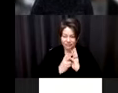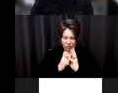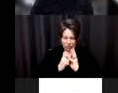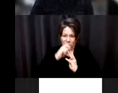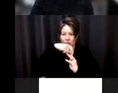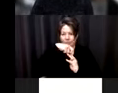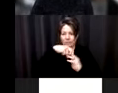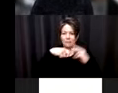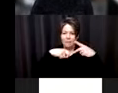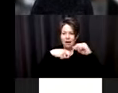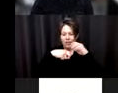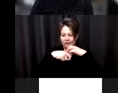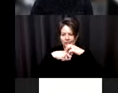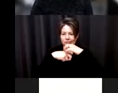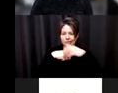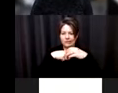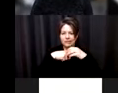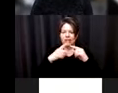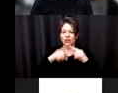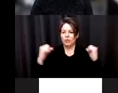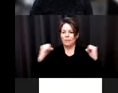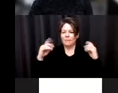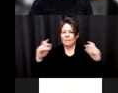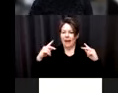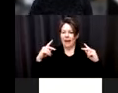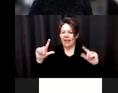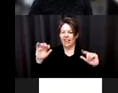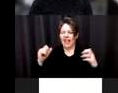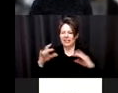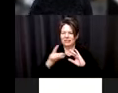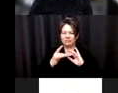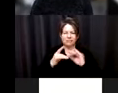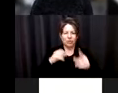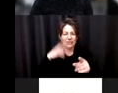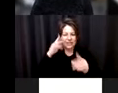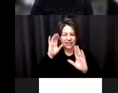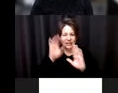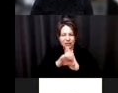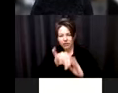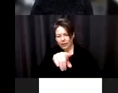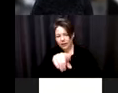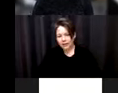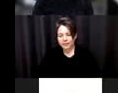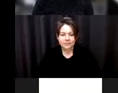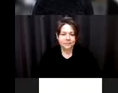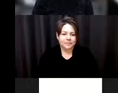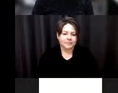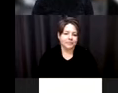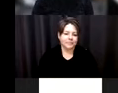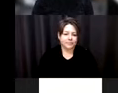to her back legs, which is how the bees will transport the pollen. Here's a even better view of that.